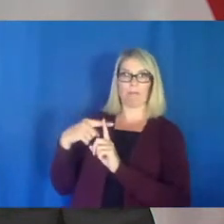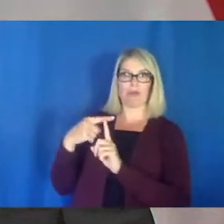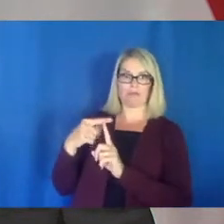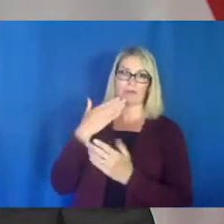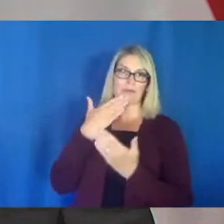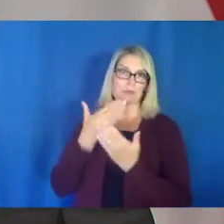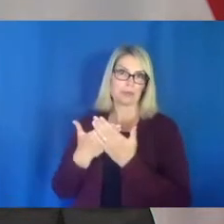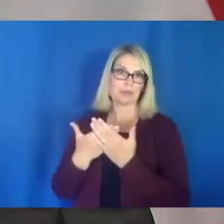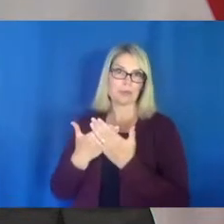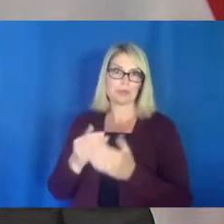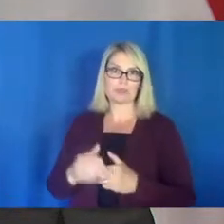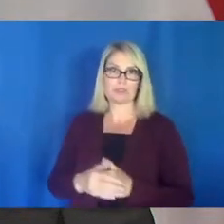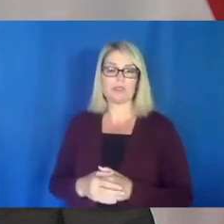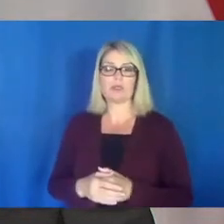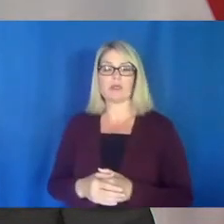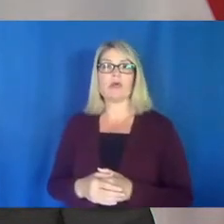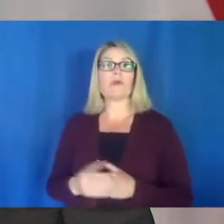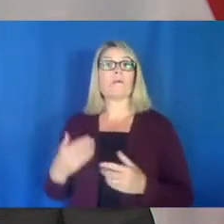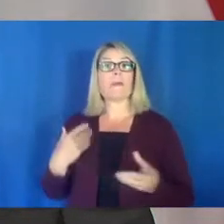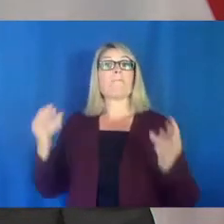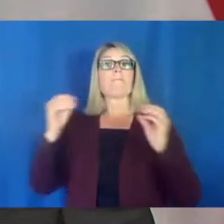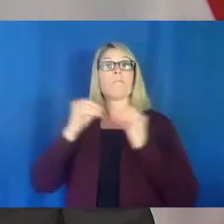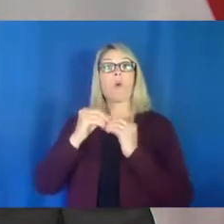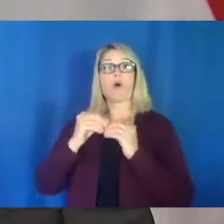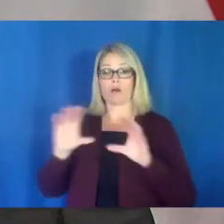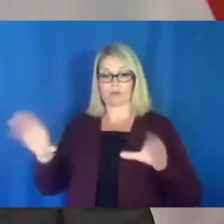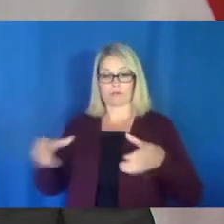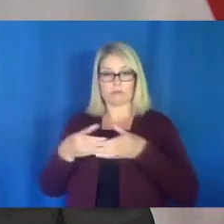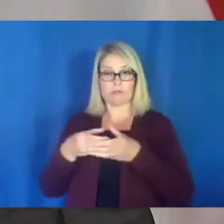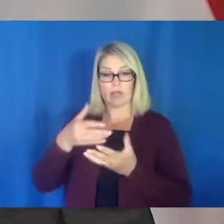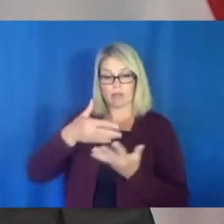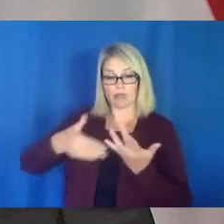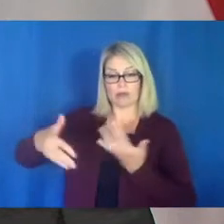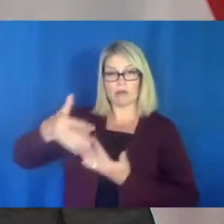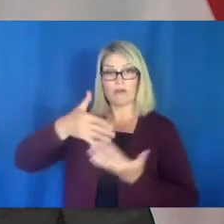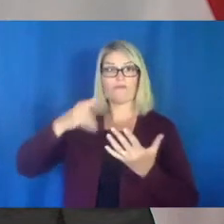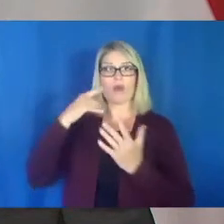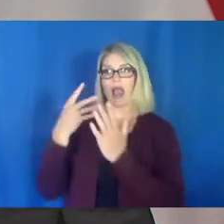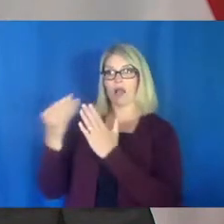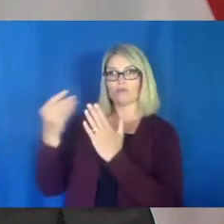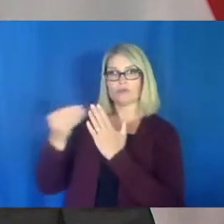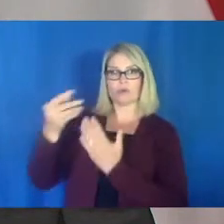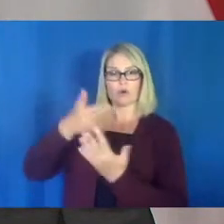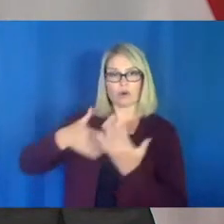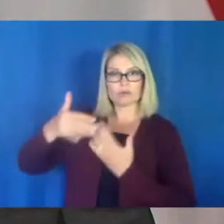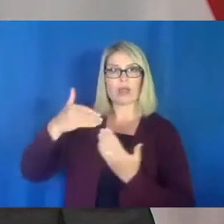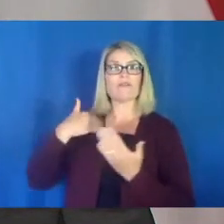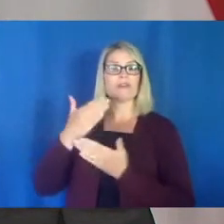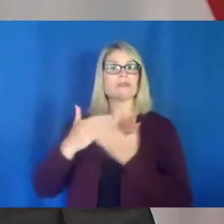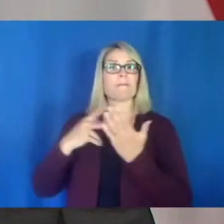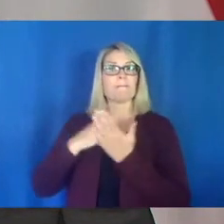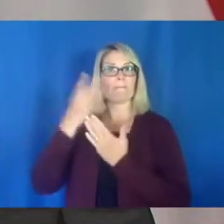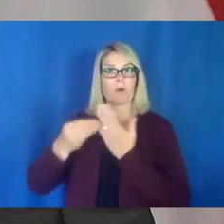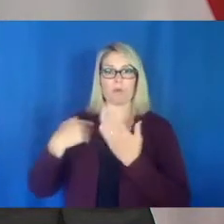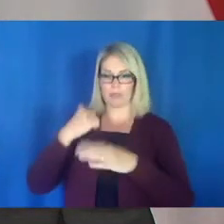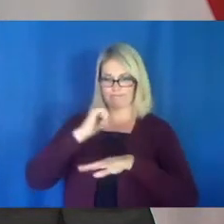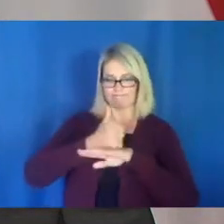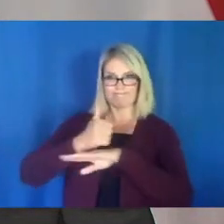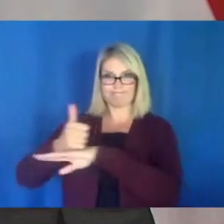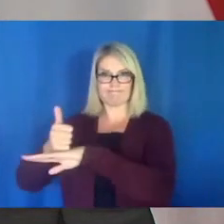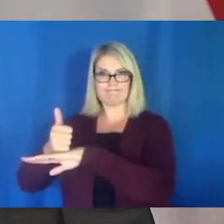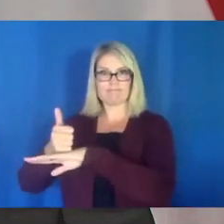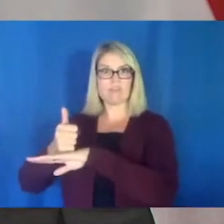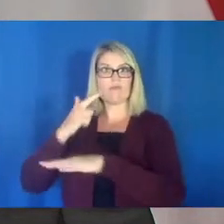the increase in gathering limits for outside, plus some of the programs that we have implemented to assist those